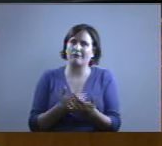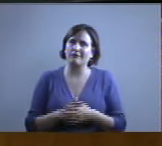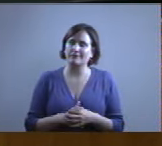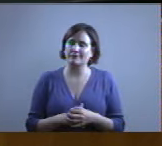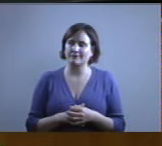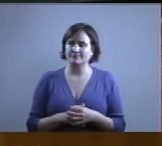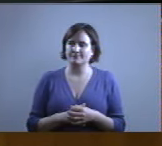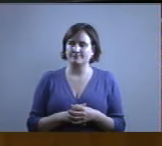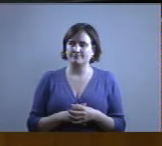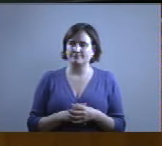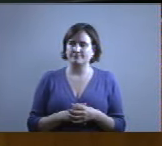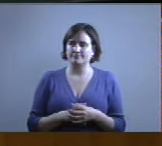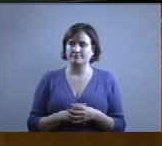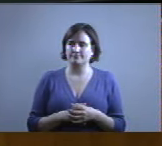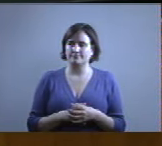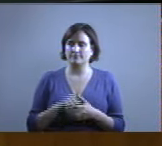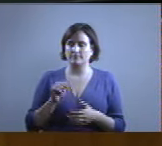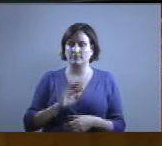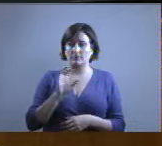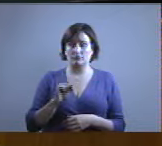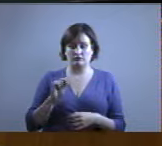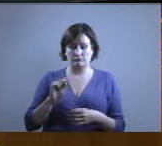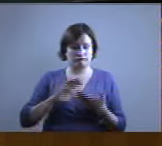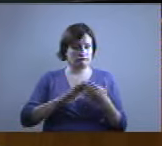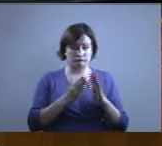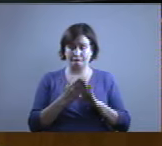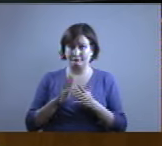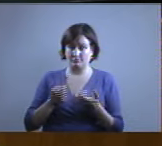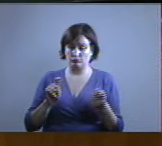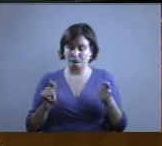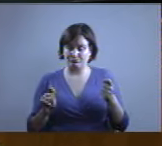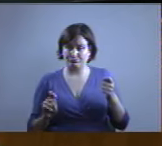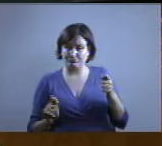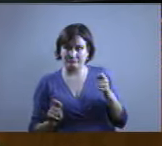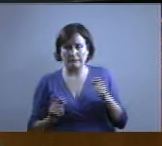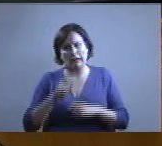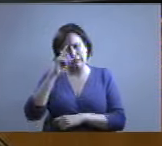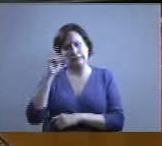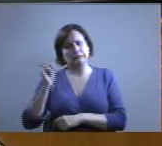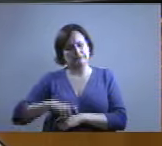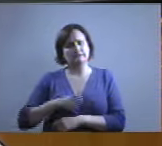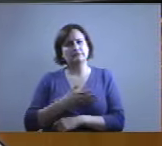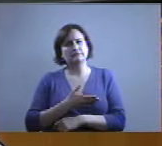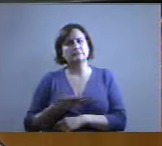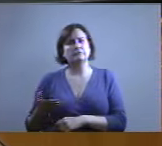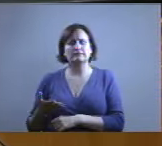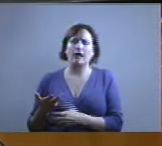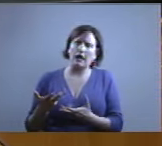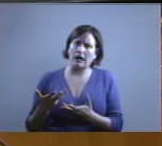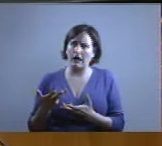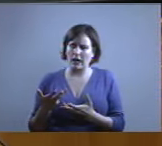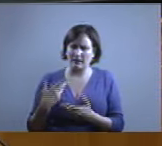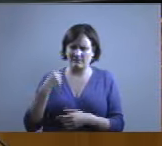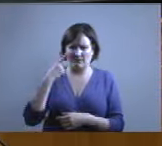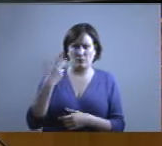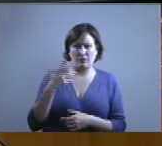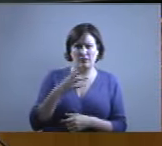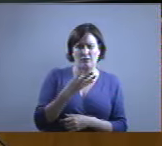Achieving real transformation of the South African society has proven to be so tough that it seems it will take us 48